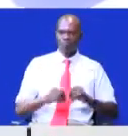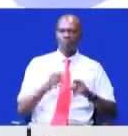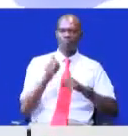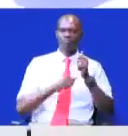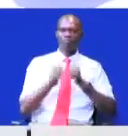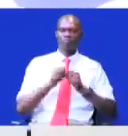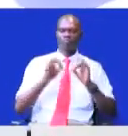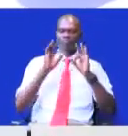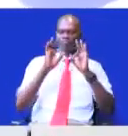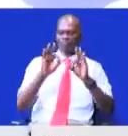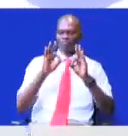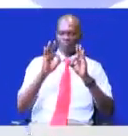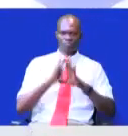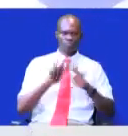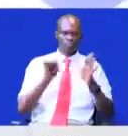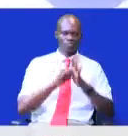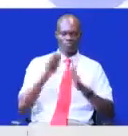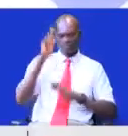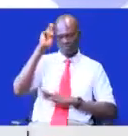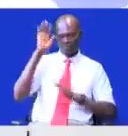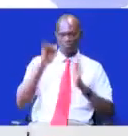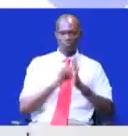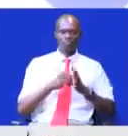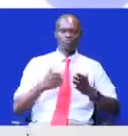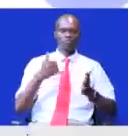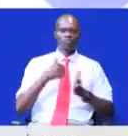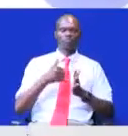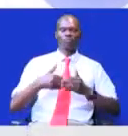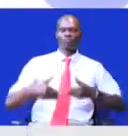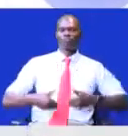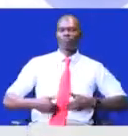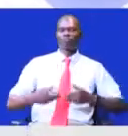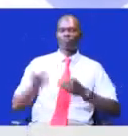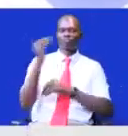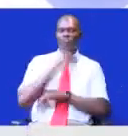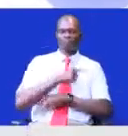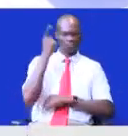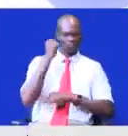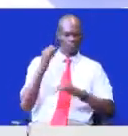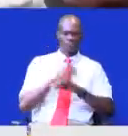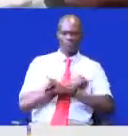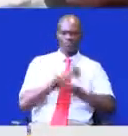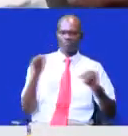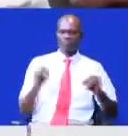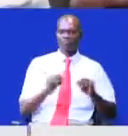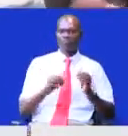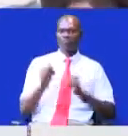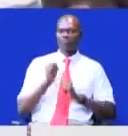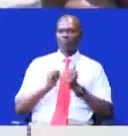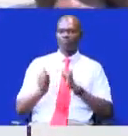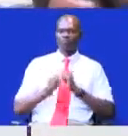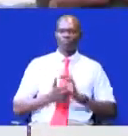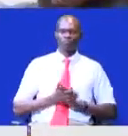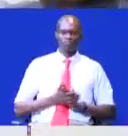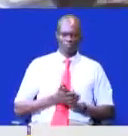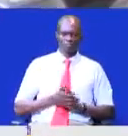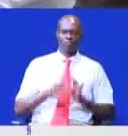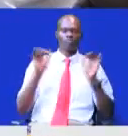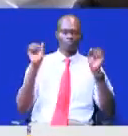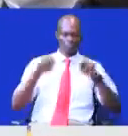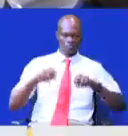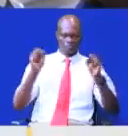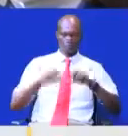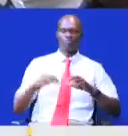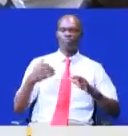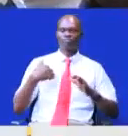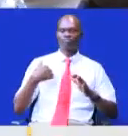resilient. So it's for that reason that we have engaged the youth today for this cleanup exercise. Yeah, we have put in